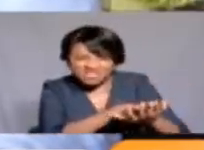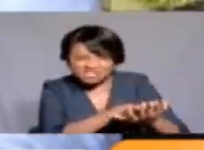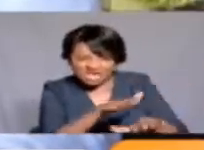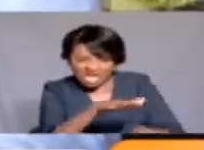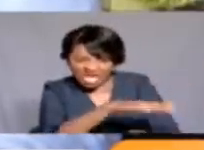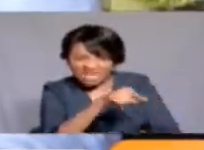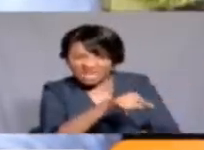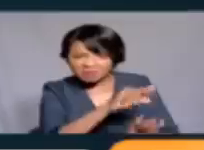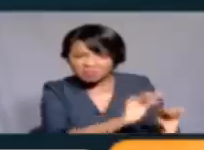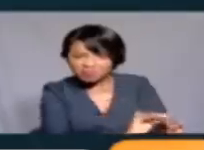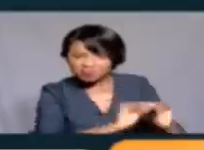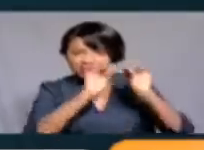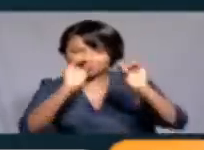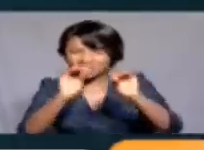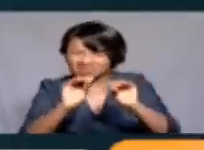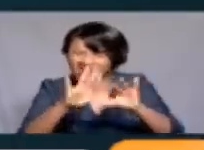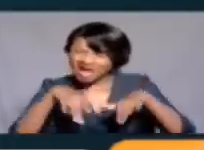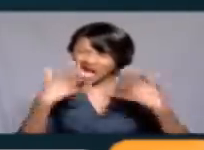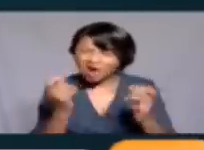fish in the Indian Ocean?